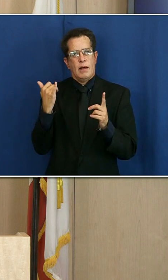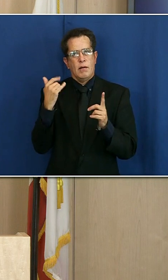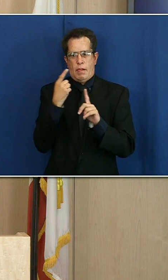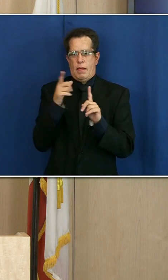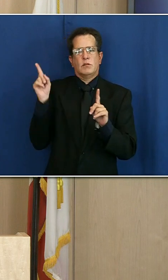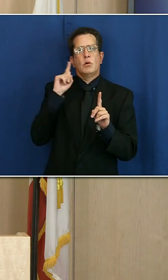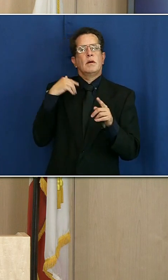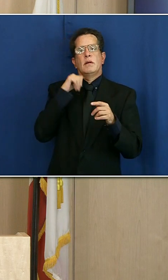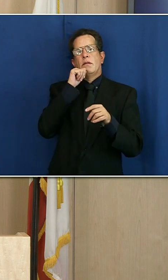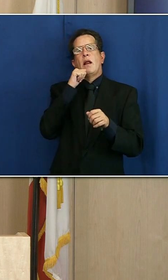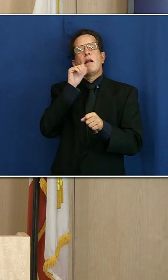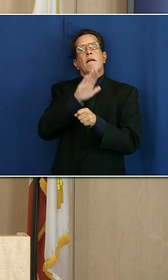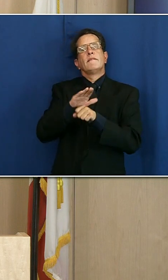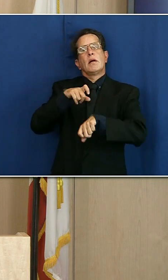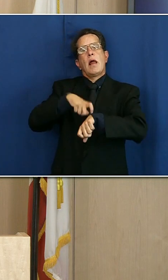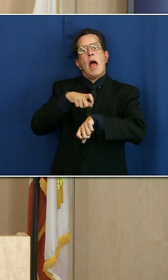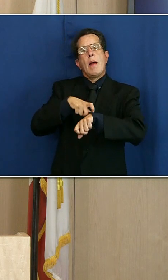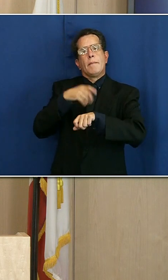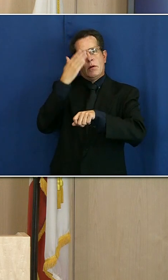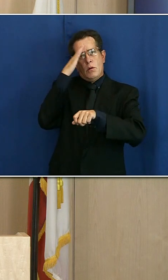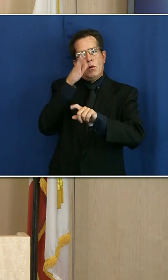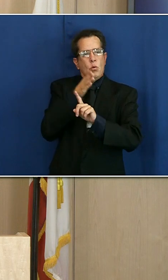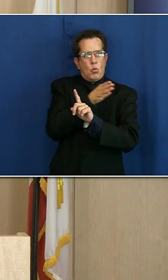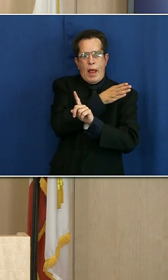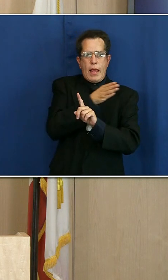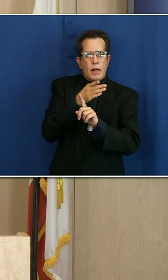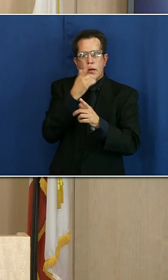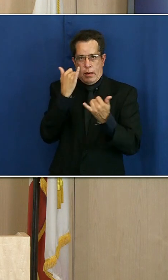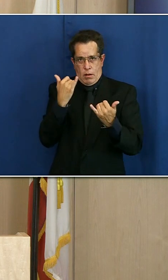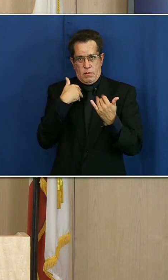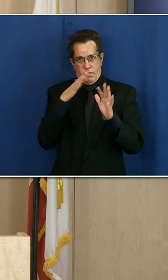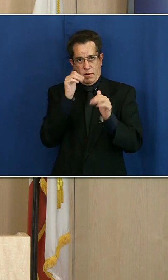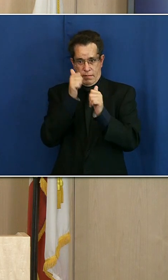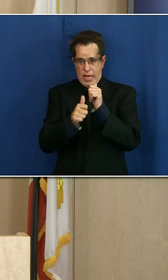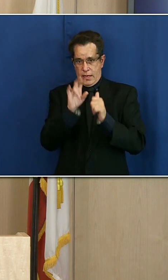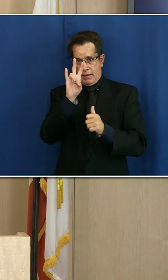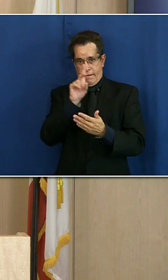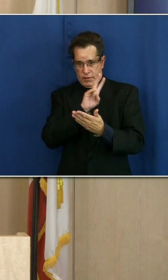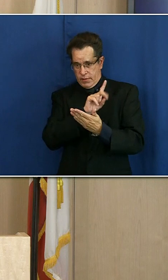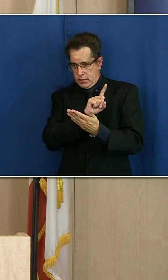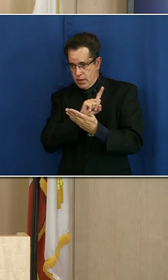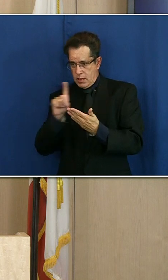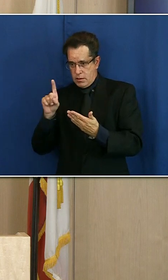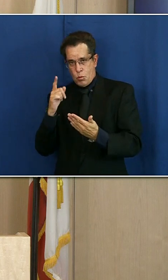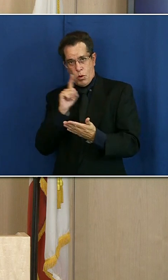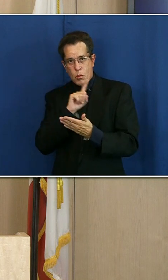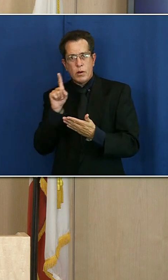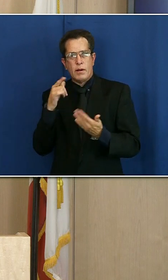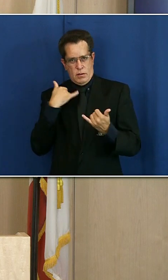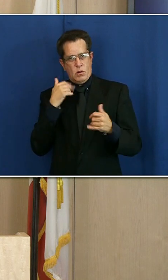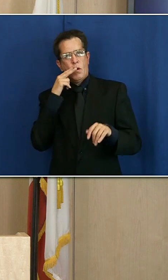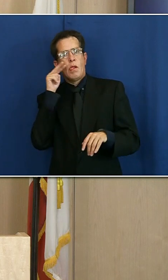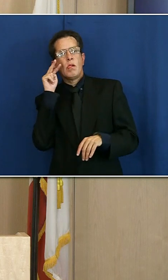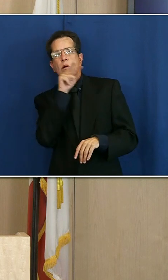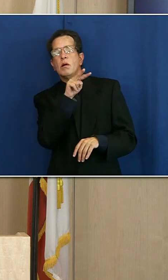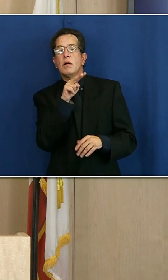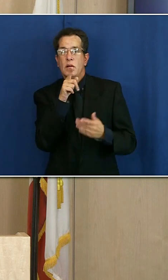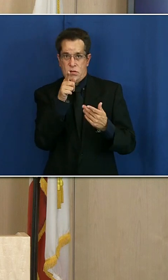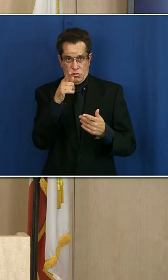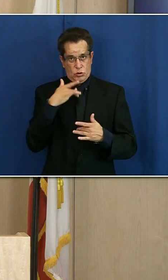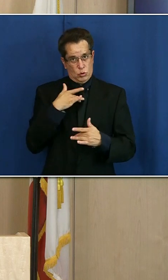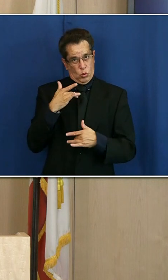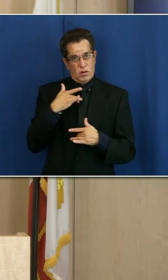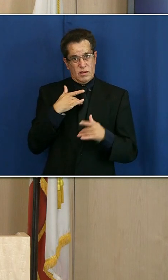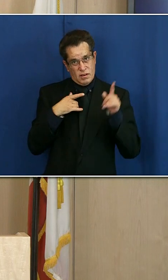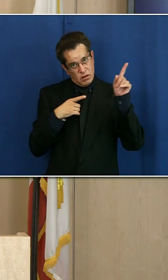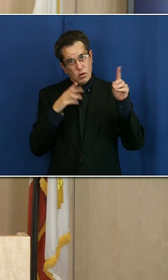know, what rate this thing is growing at. Now that 7 days have passed, can we say more about whether you're worried that